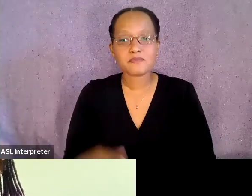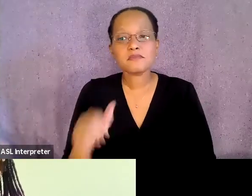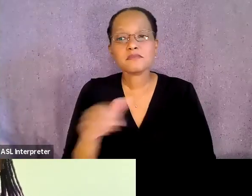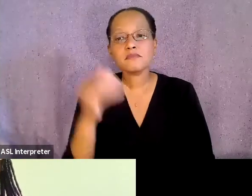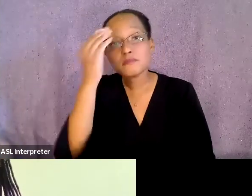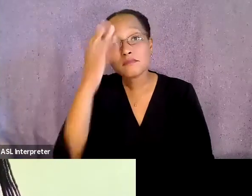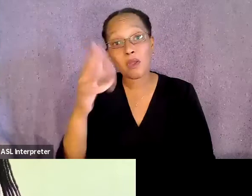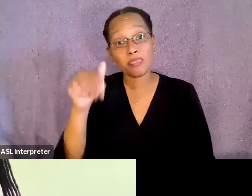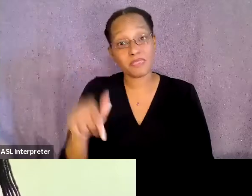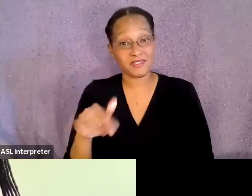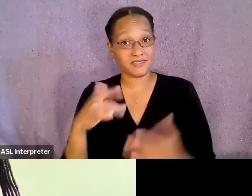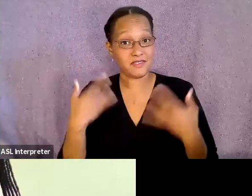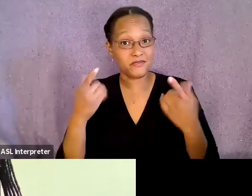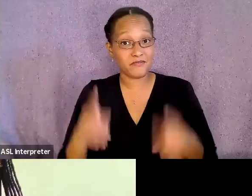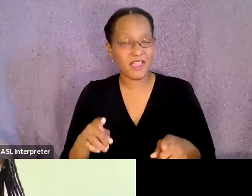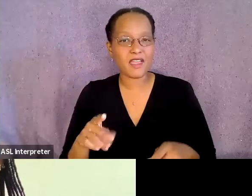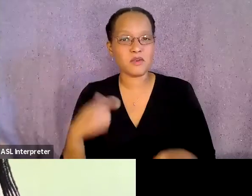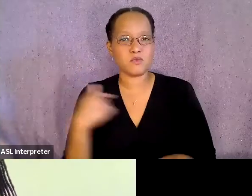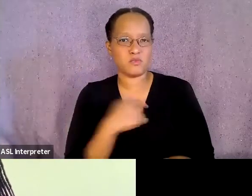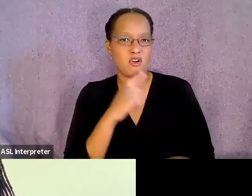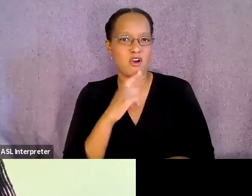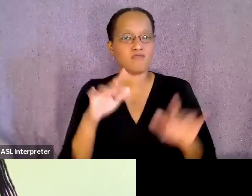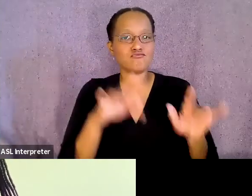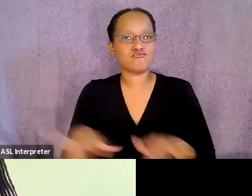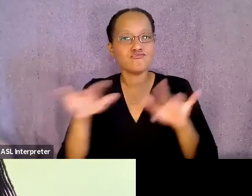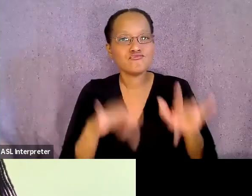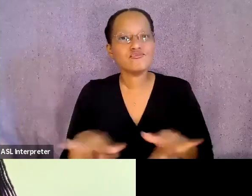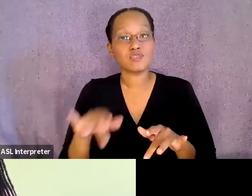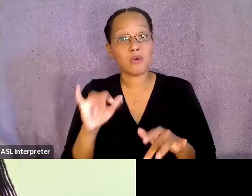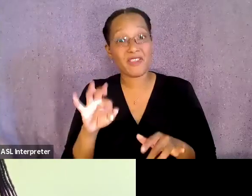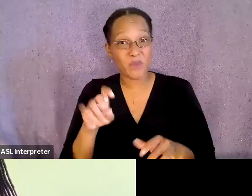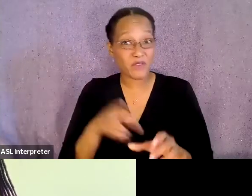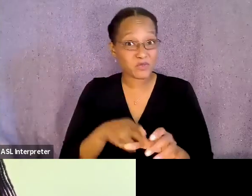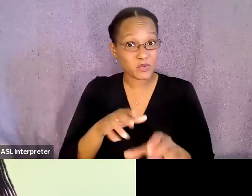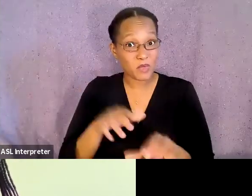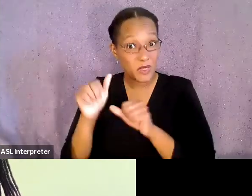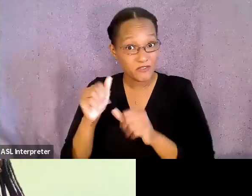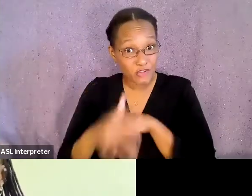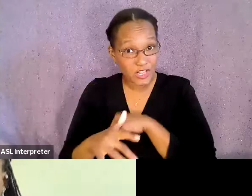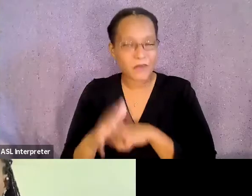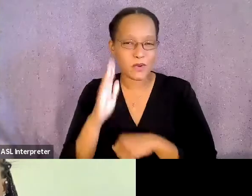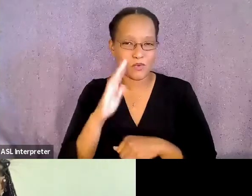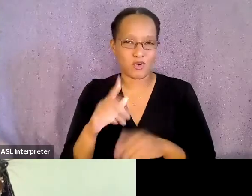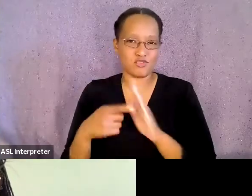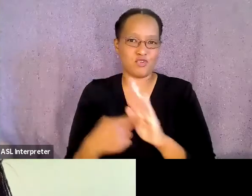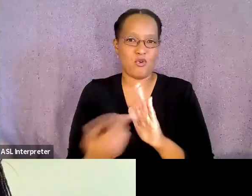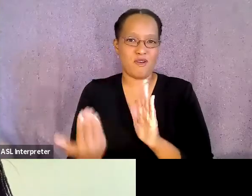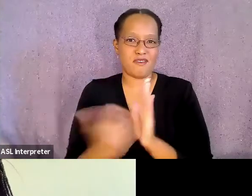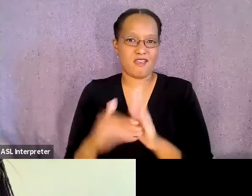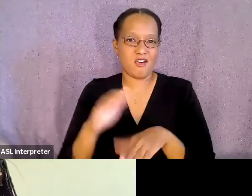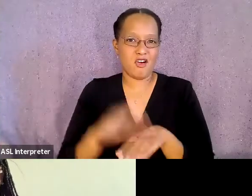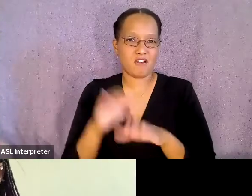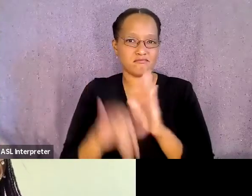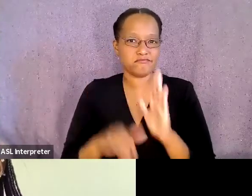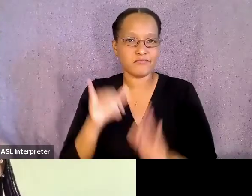being filmed, so if you have to sign off early, we'll be sharing it on YouTube. Next slide. This slide has all